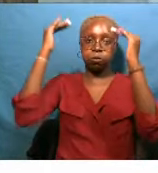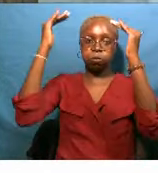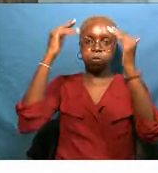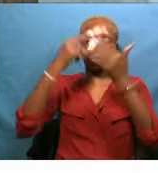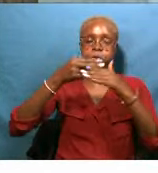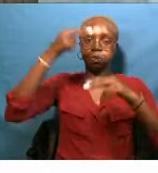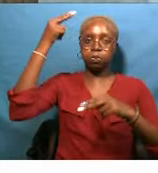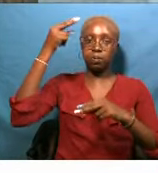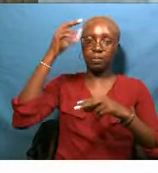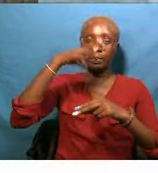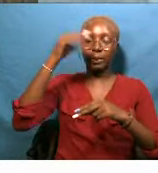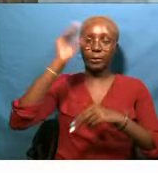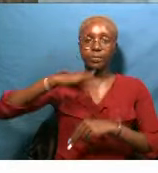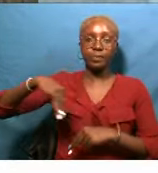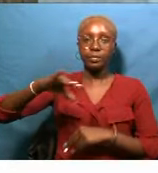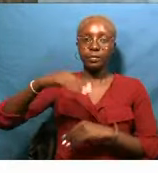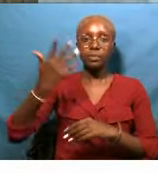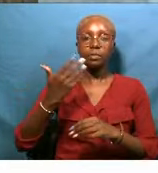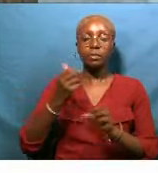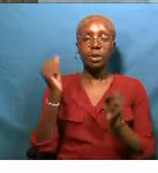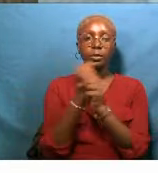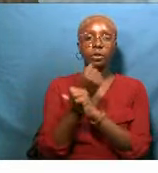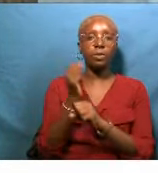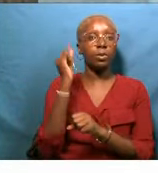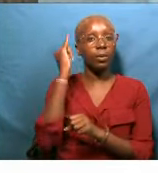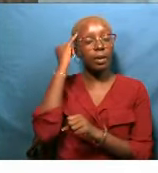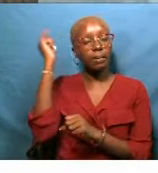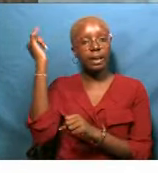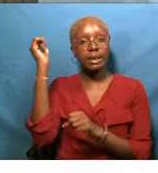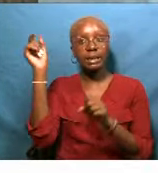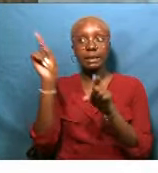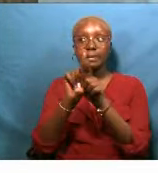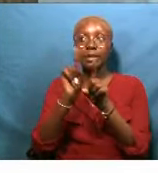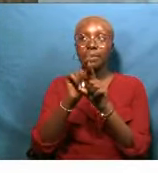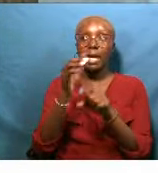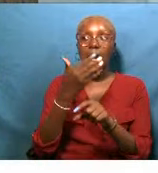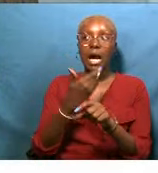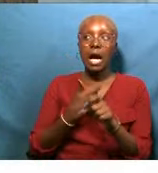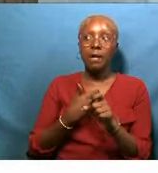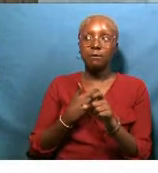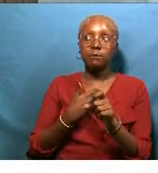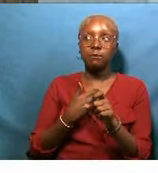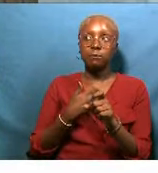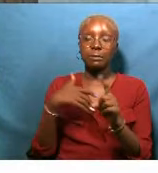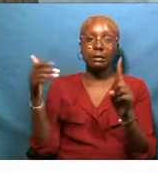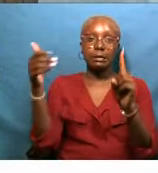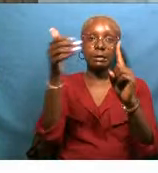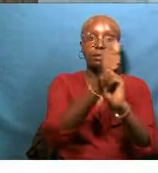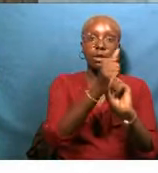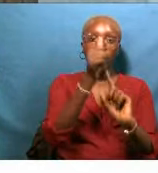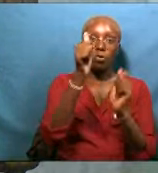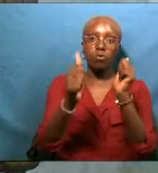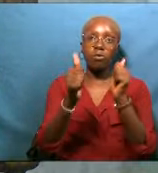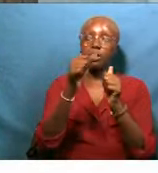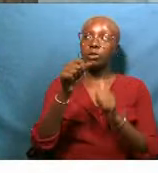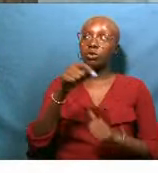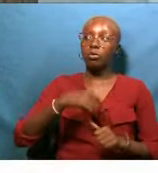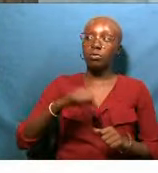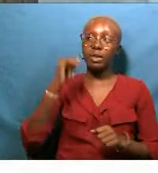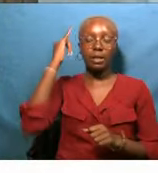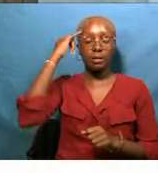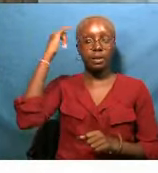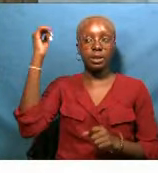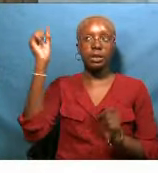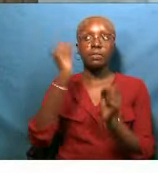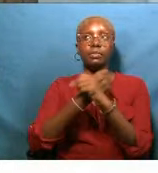never imagined and attain accolades that we have never imagined that we can. Recognition will come your